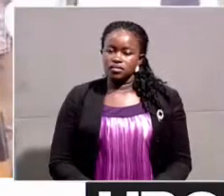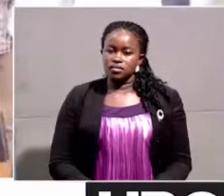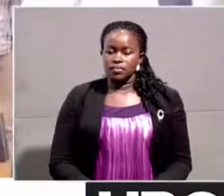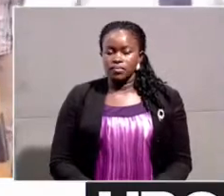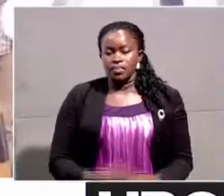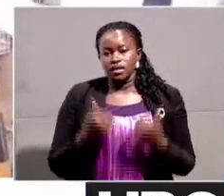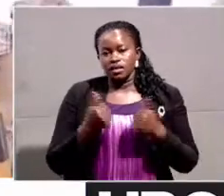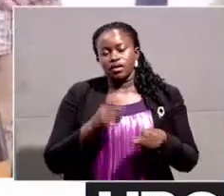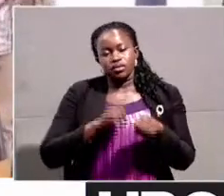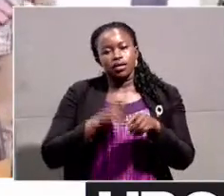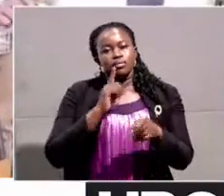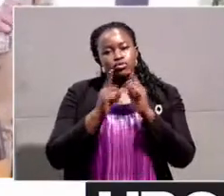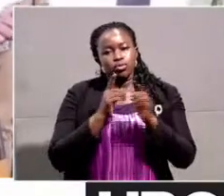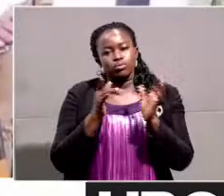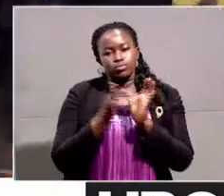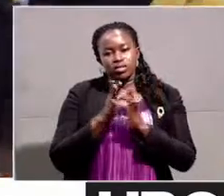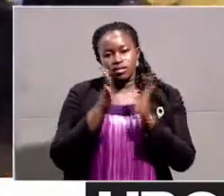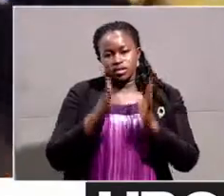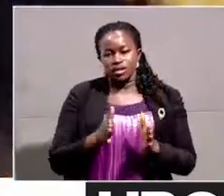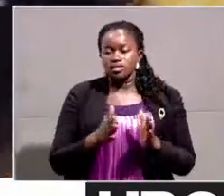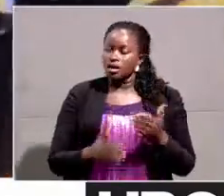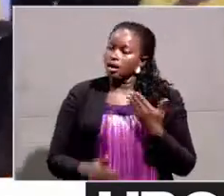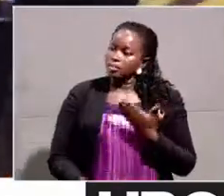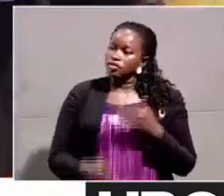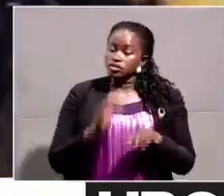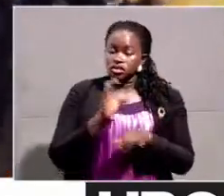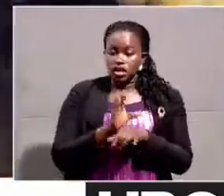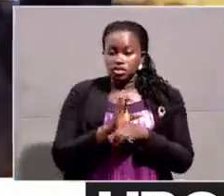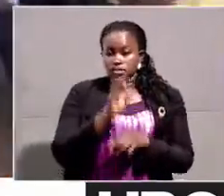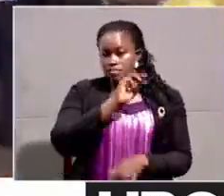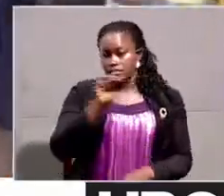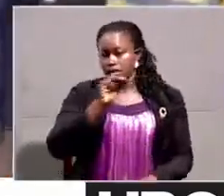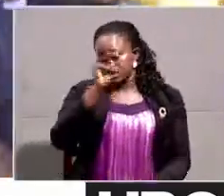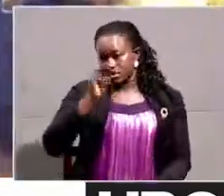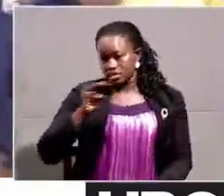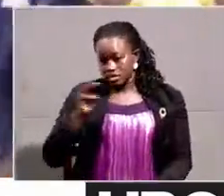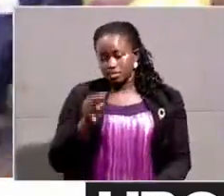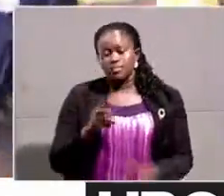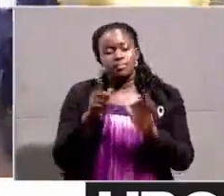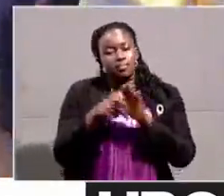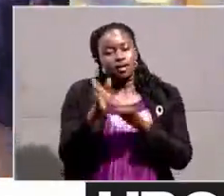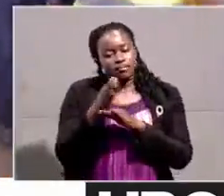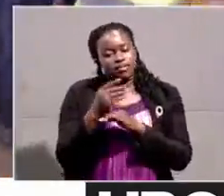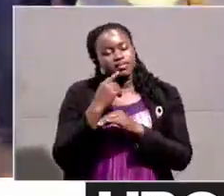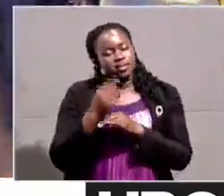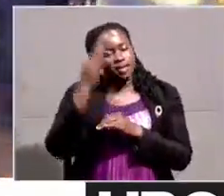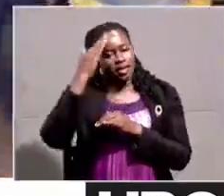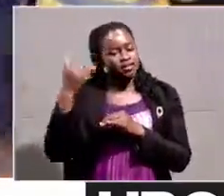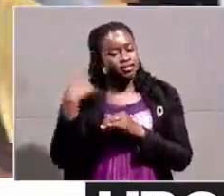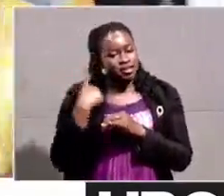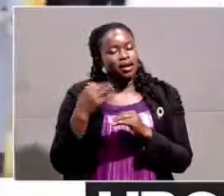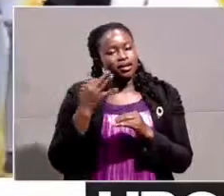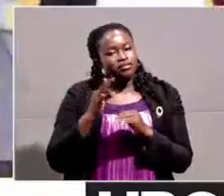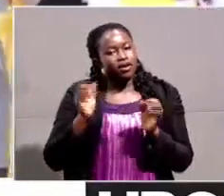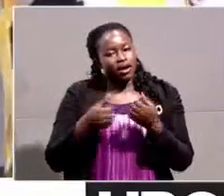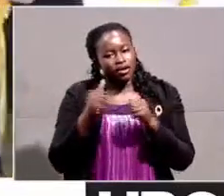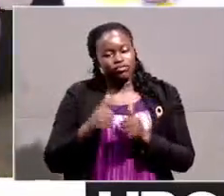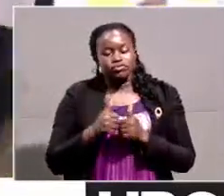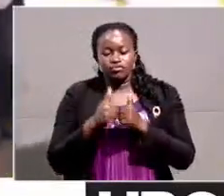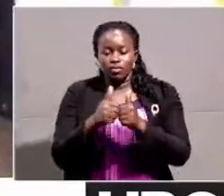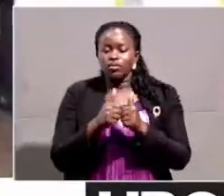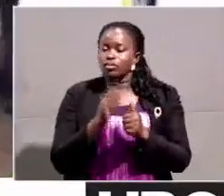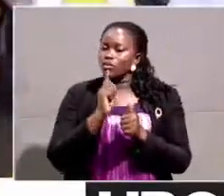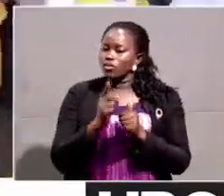While addressing Christians at Chatiri Catholic Church in Masindi District, Nabanja stressed that head teachers who cannot heed to the directive